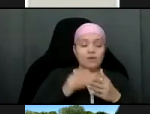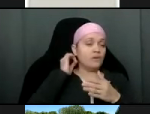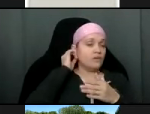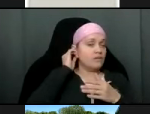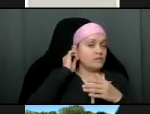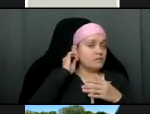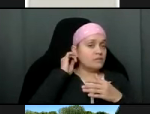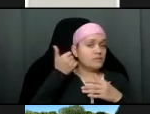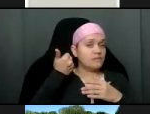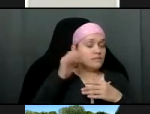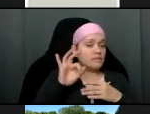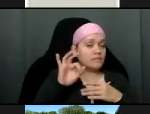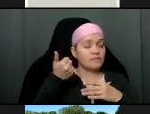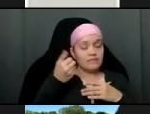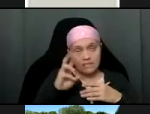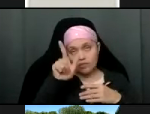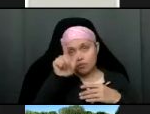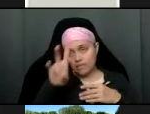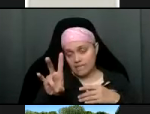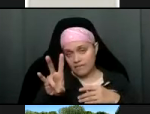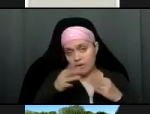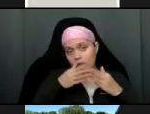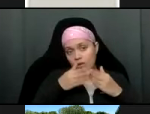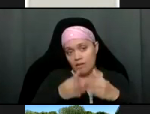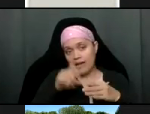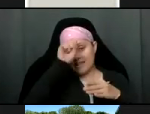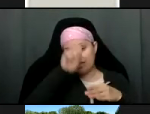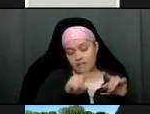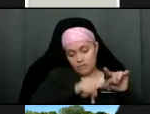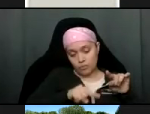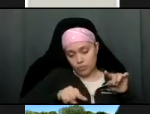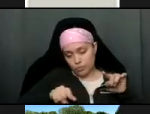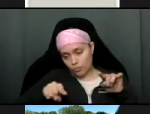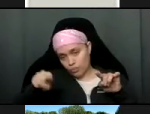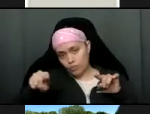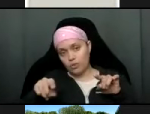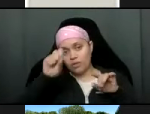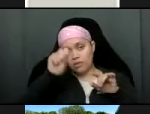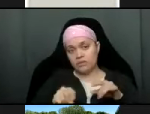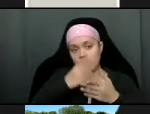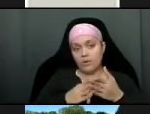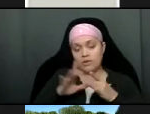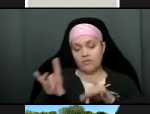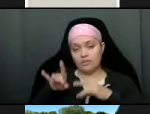in 1627, well, went quite a ways on the southern side of Australia.